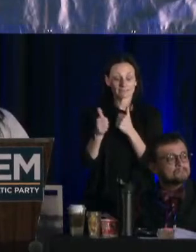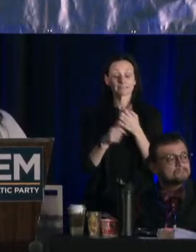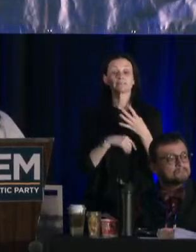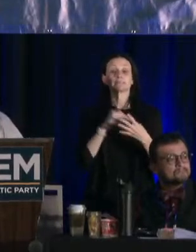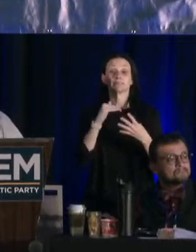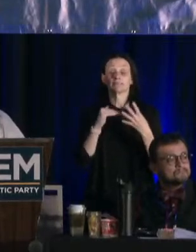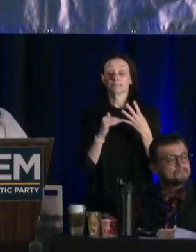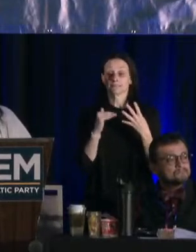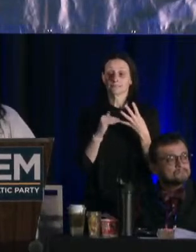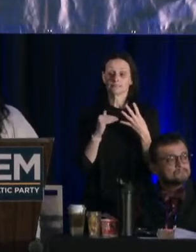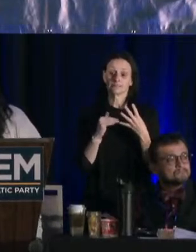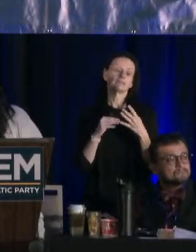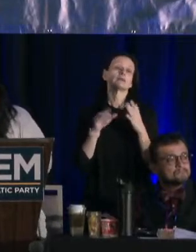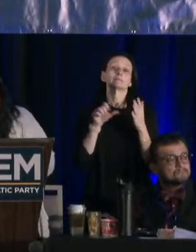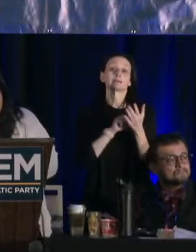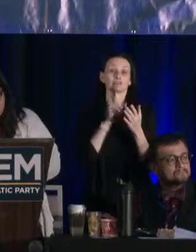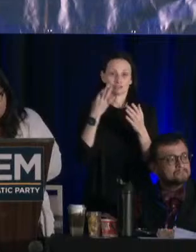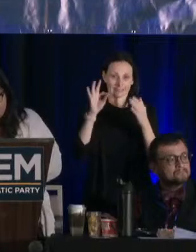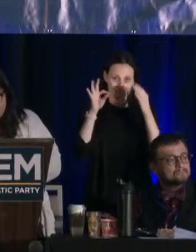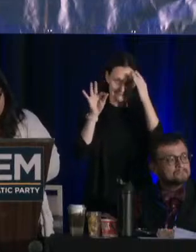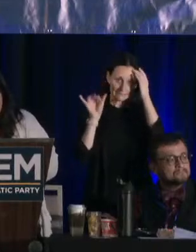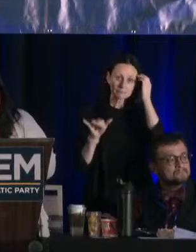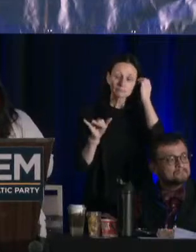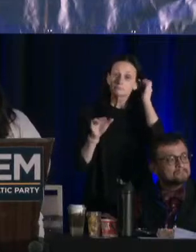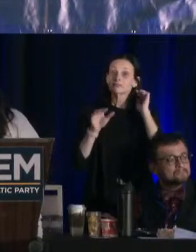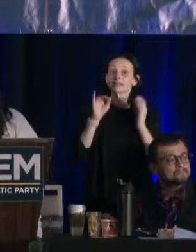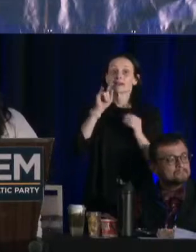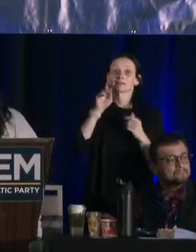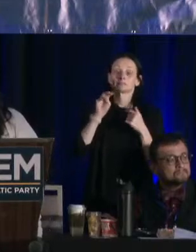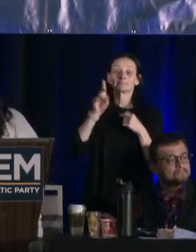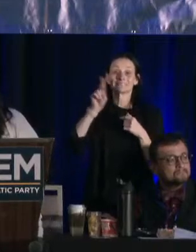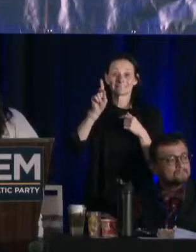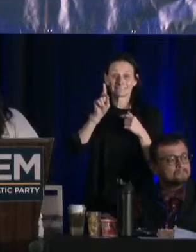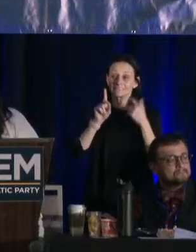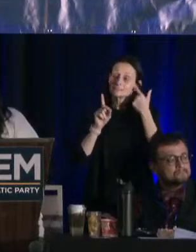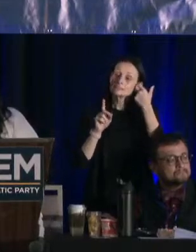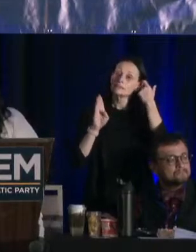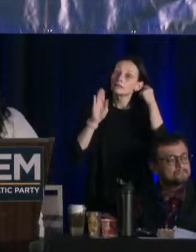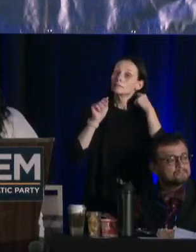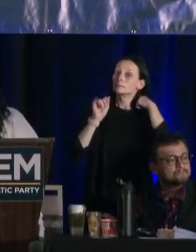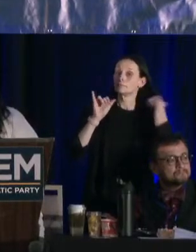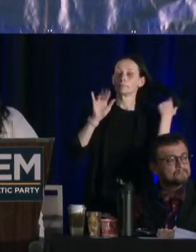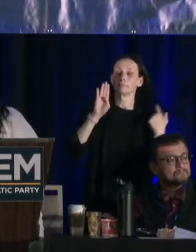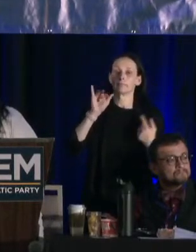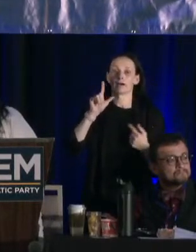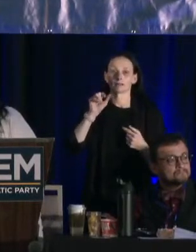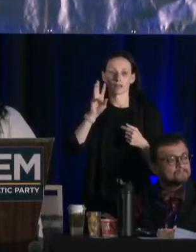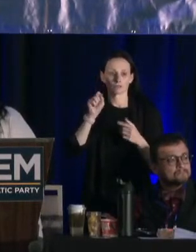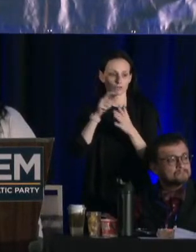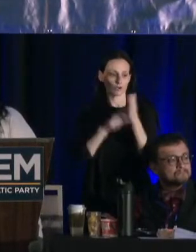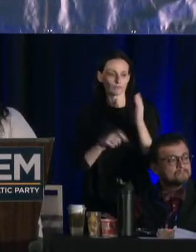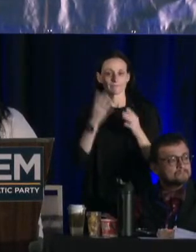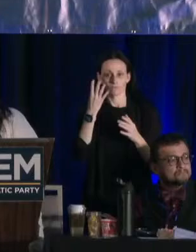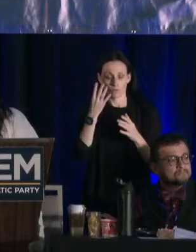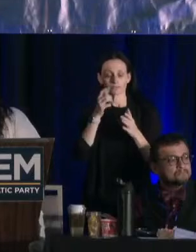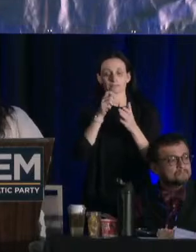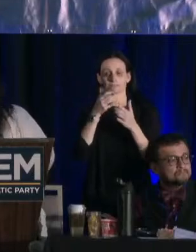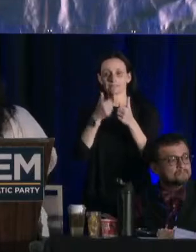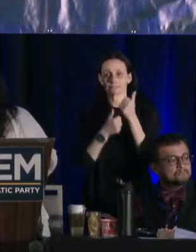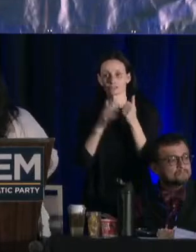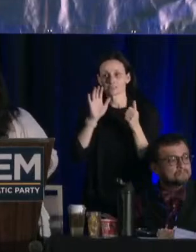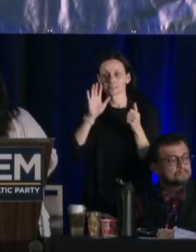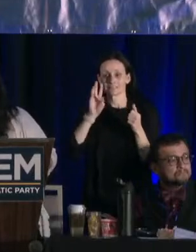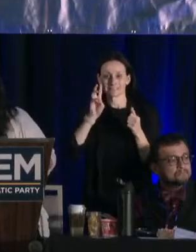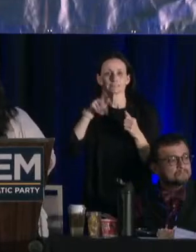item on page 19, item D, amendment to CDB bylaws, Article 4, Section 6,